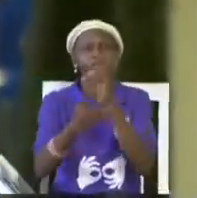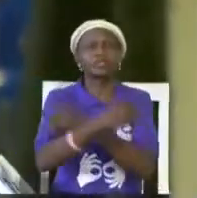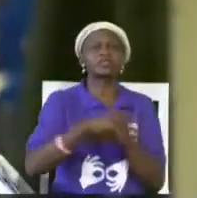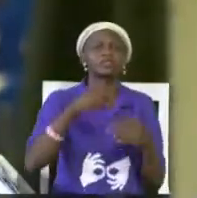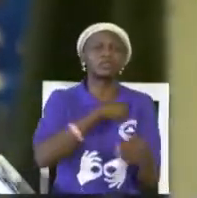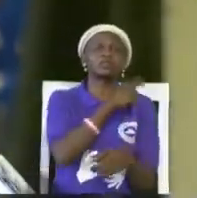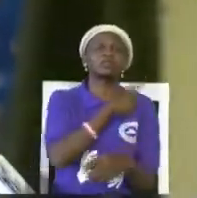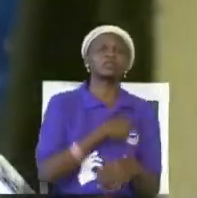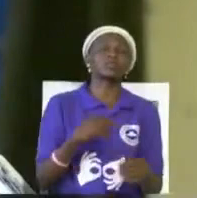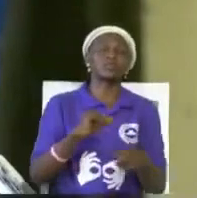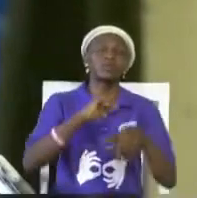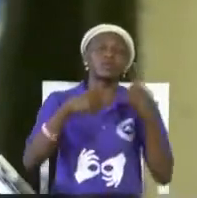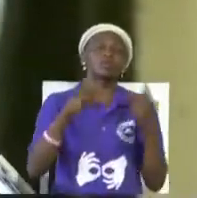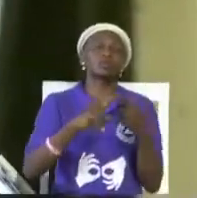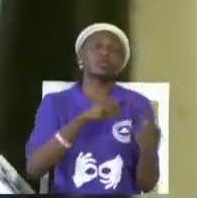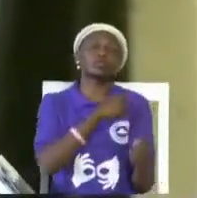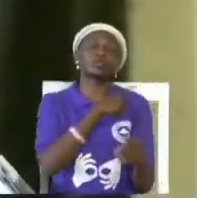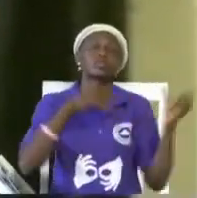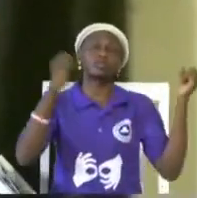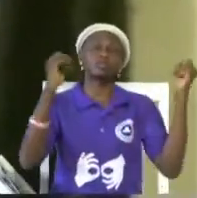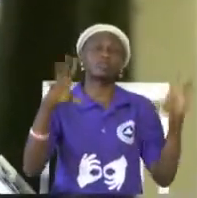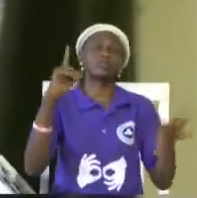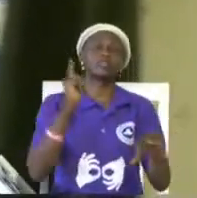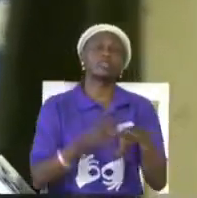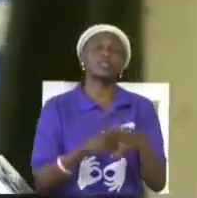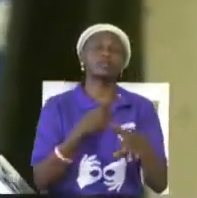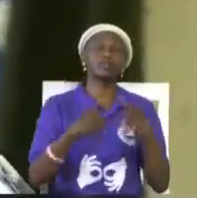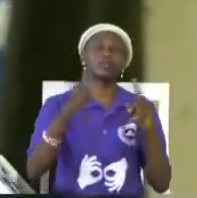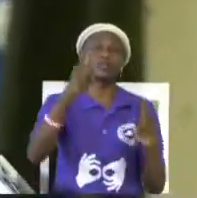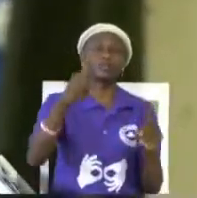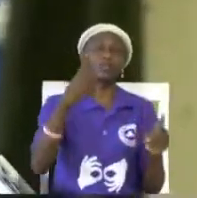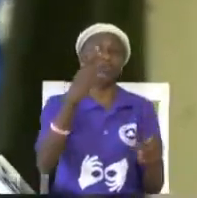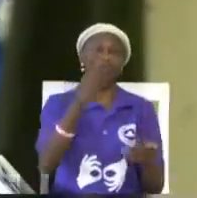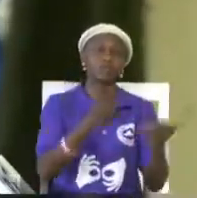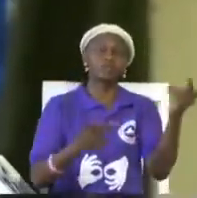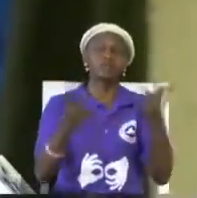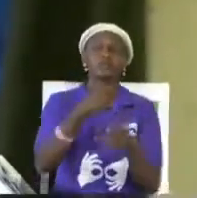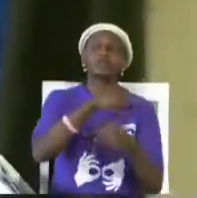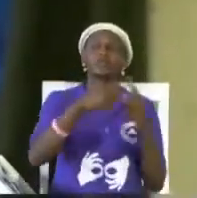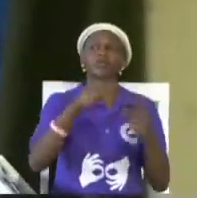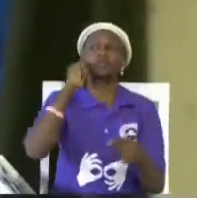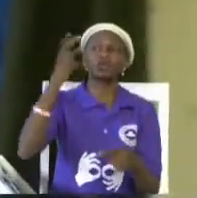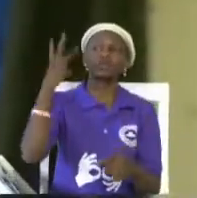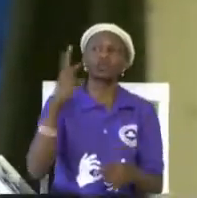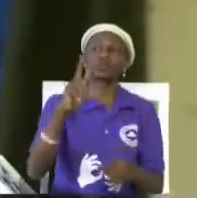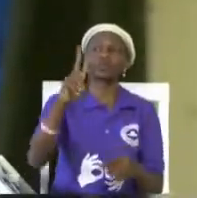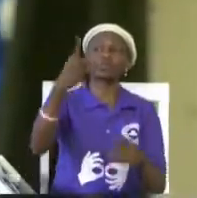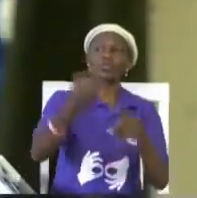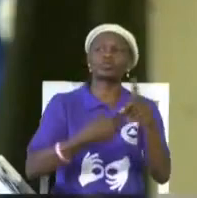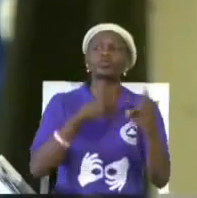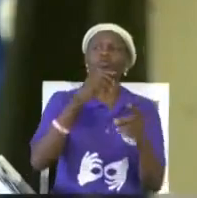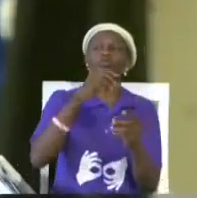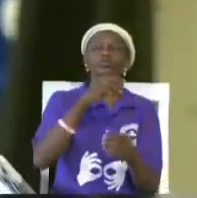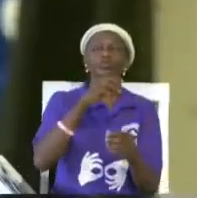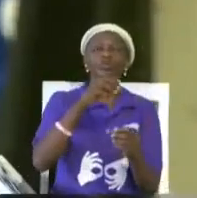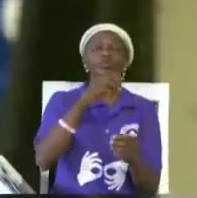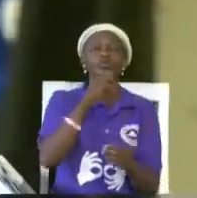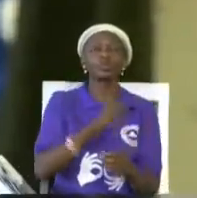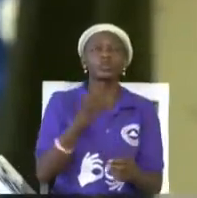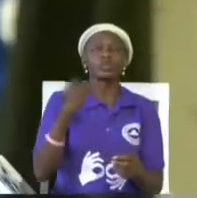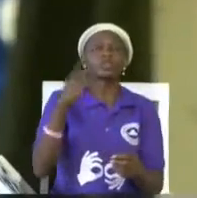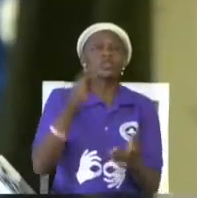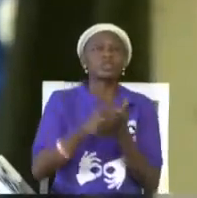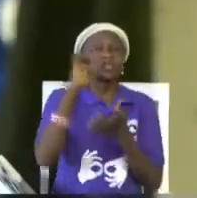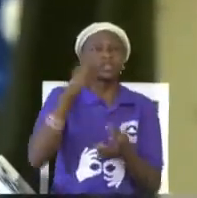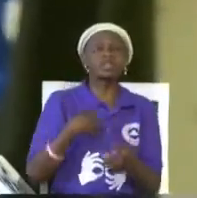were hospitalized on several occasions. But one of our visits, when he was barely 2 months old, we discovered he